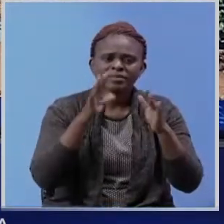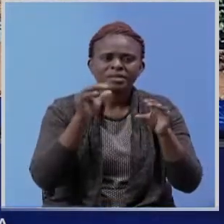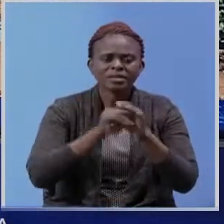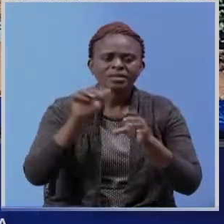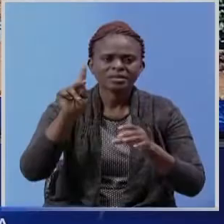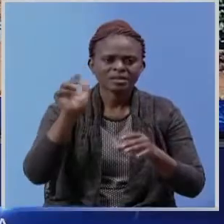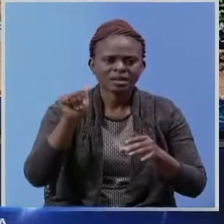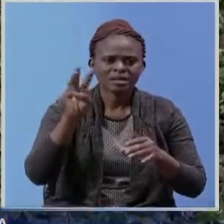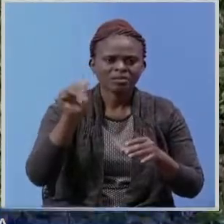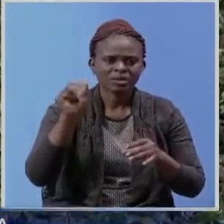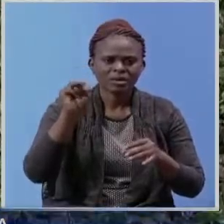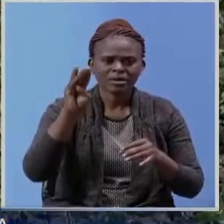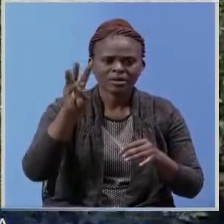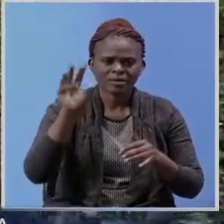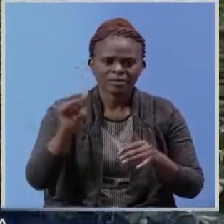Kawambwa.